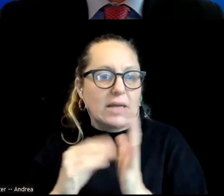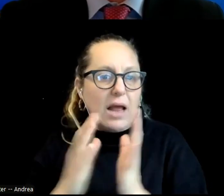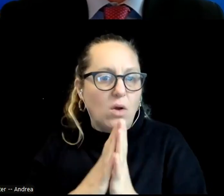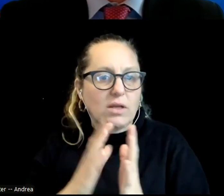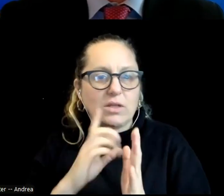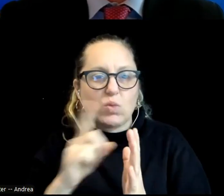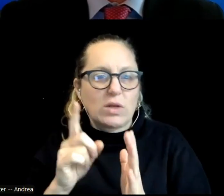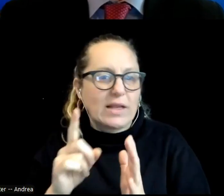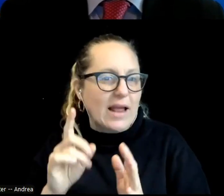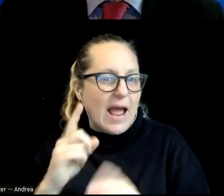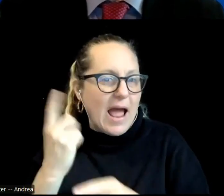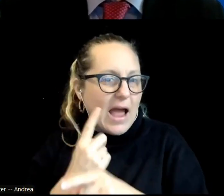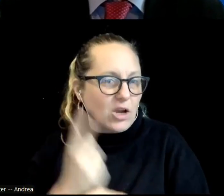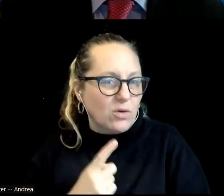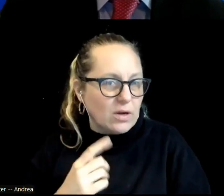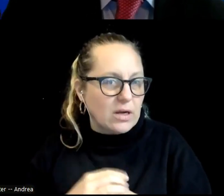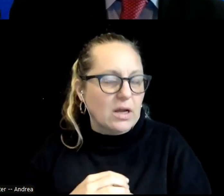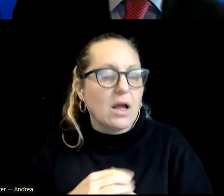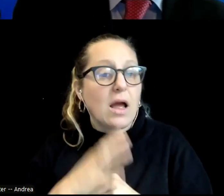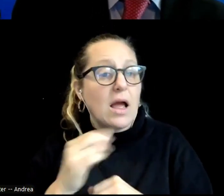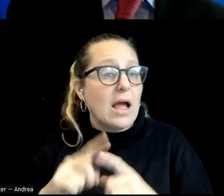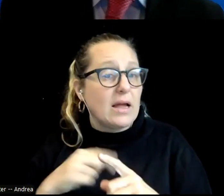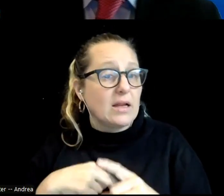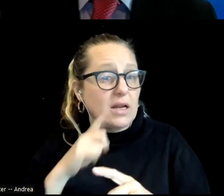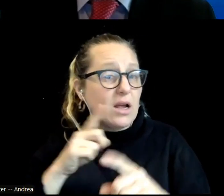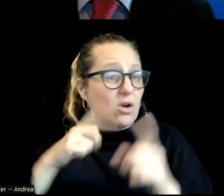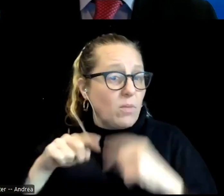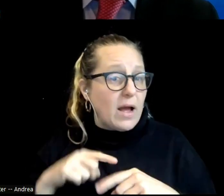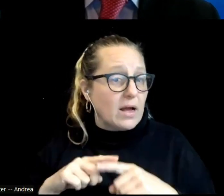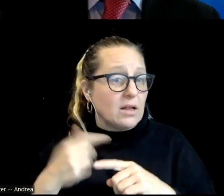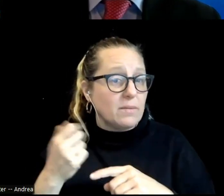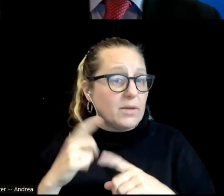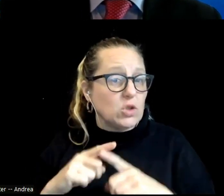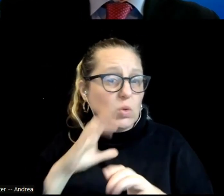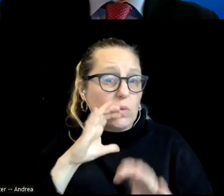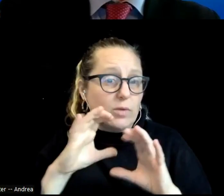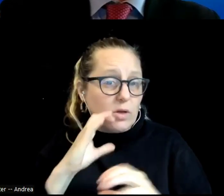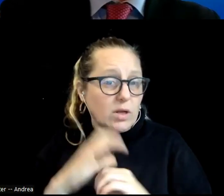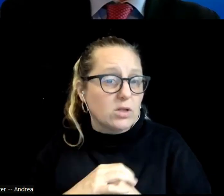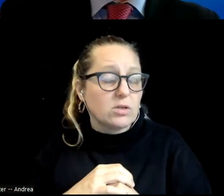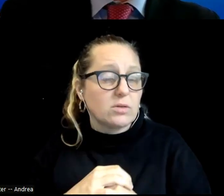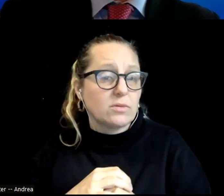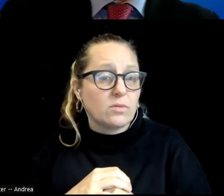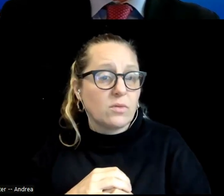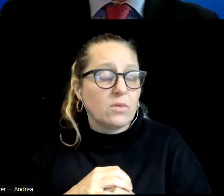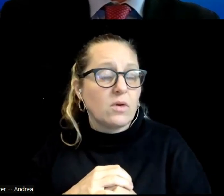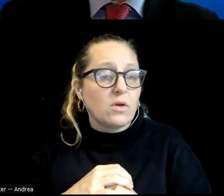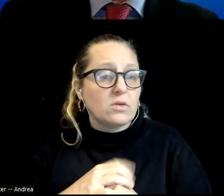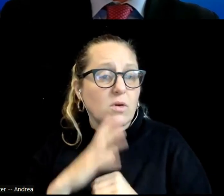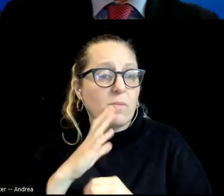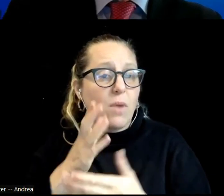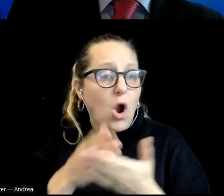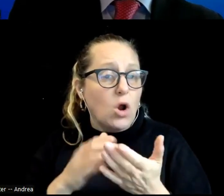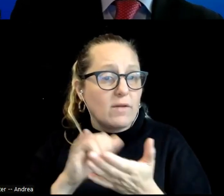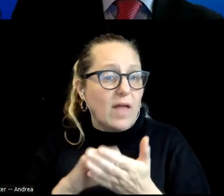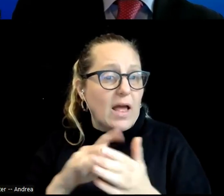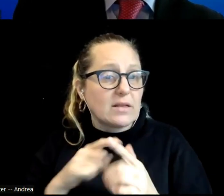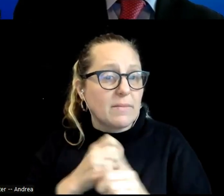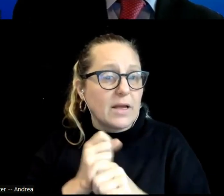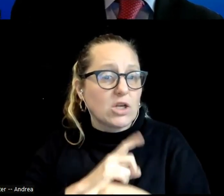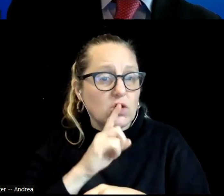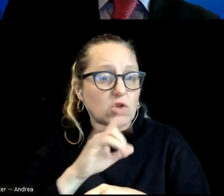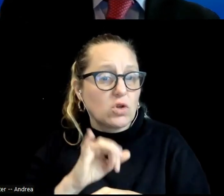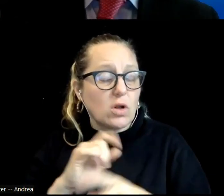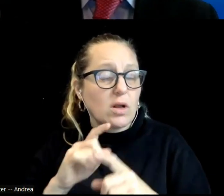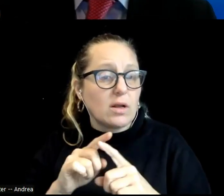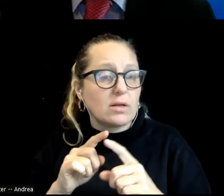absolutely accurate. Hmm. And going back a little bit to communication, part of that is making sure that as